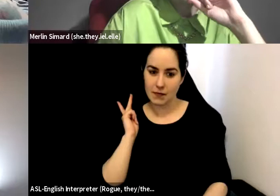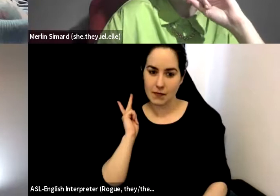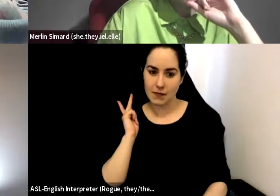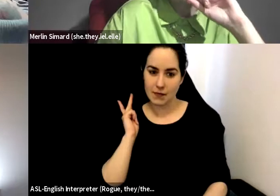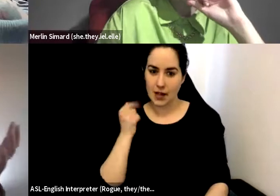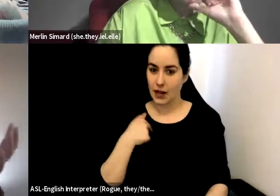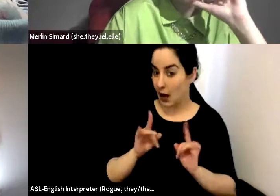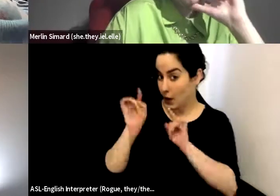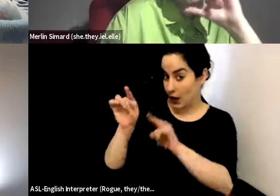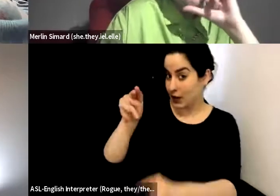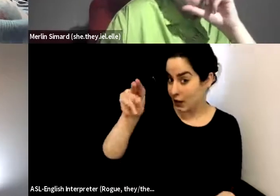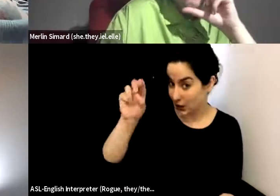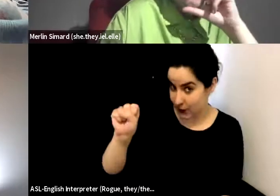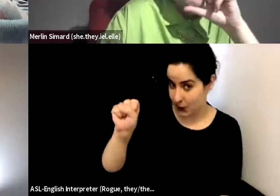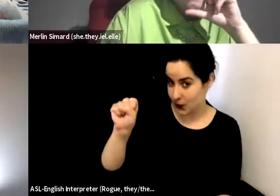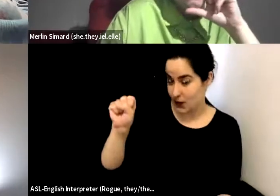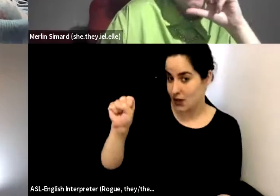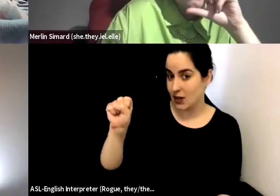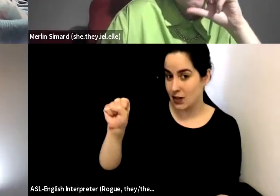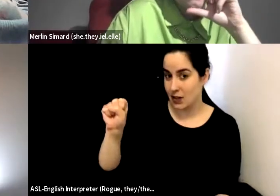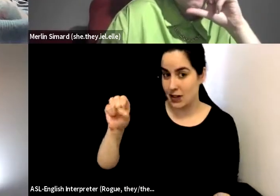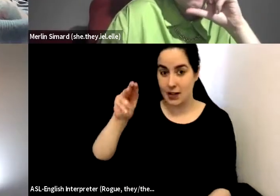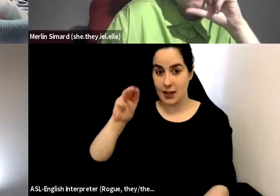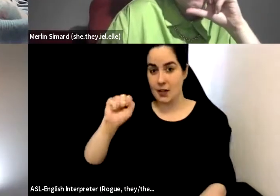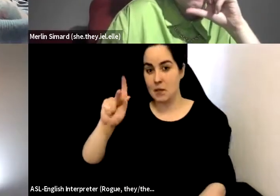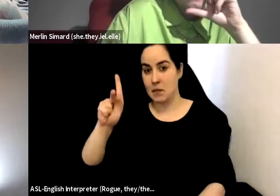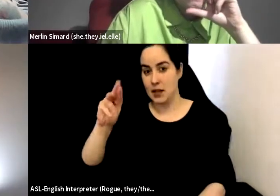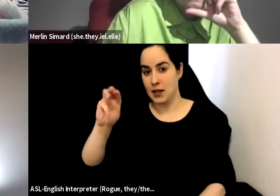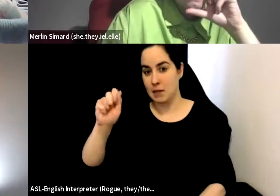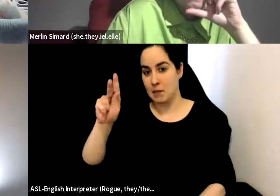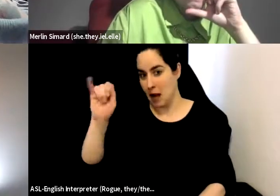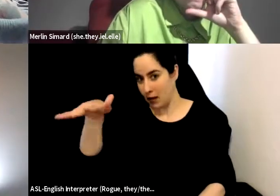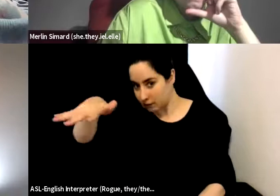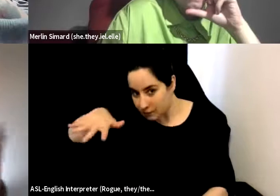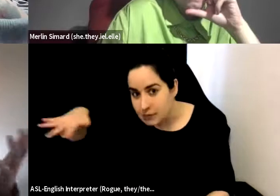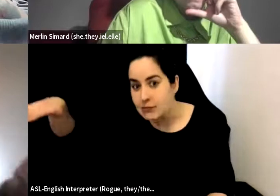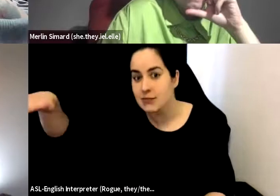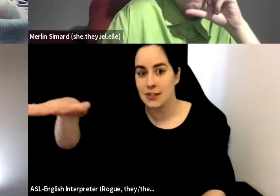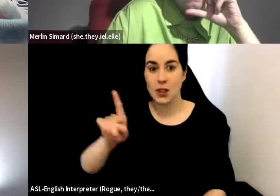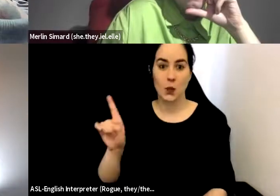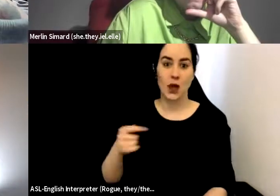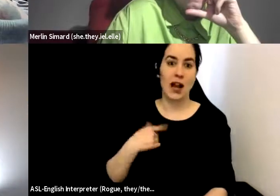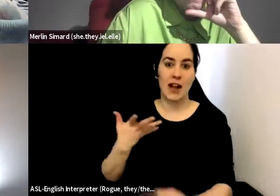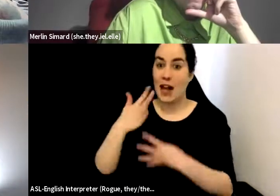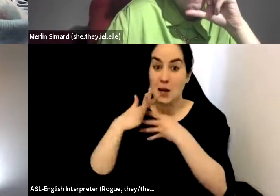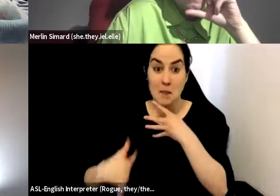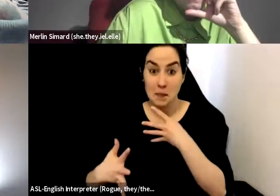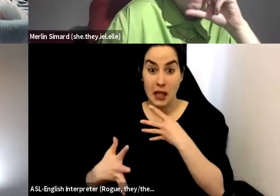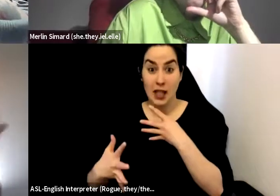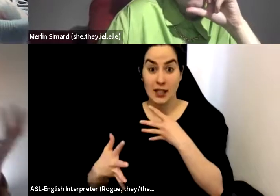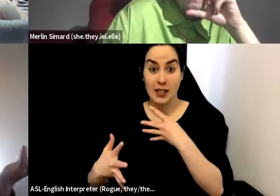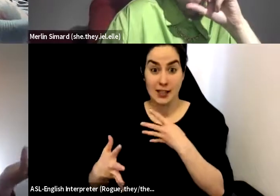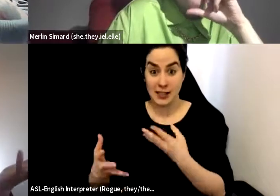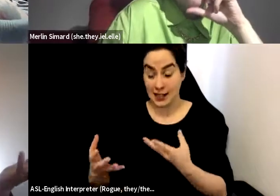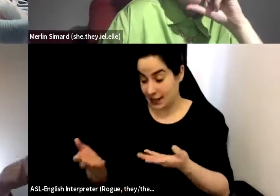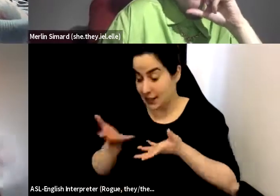Nova Scotia, Mi'kma'ki, like where I've like had blood sacrifices be given to the land